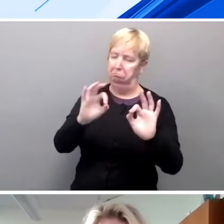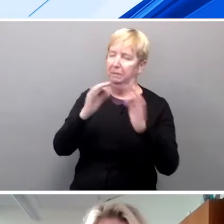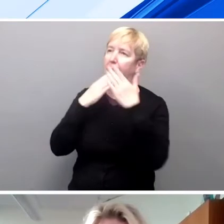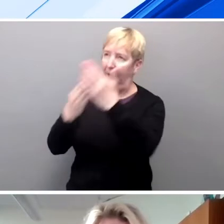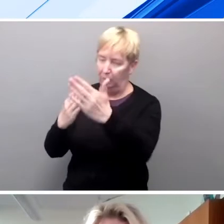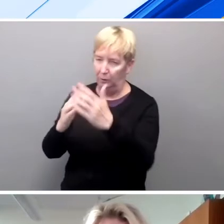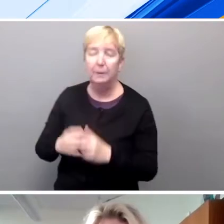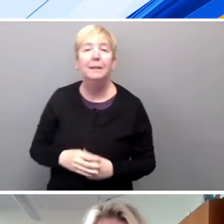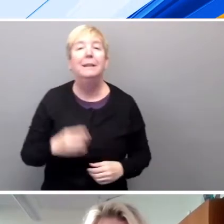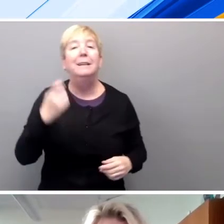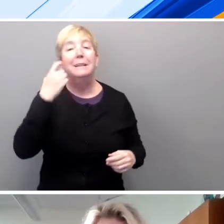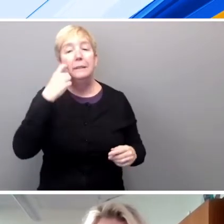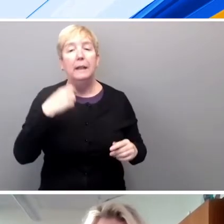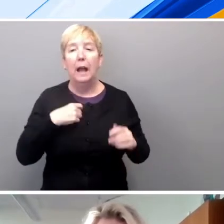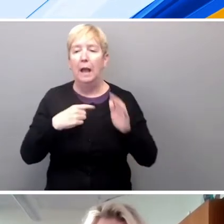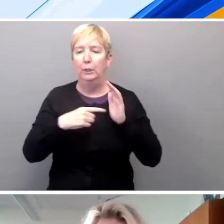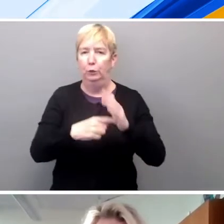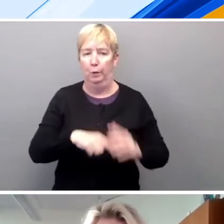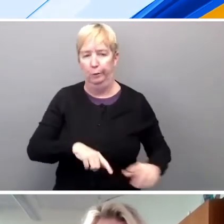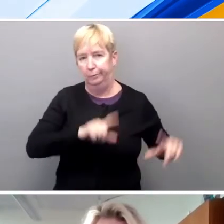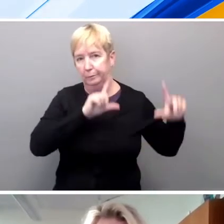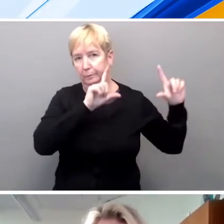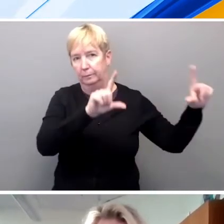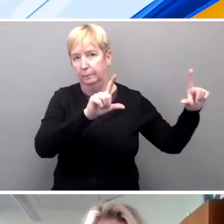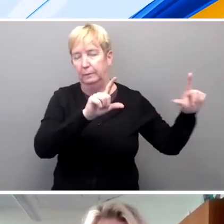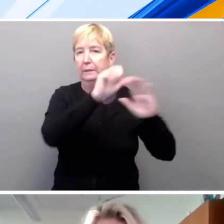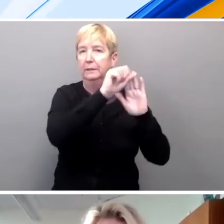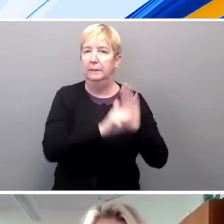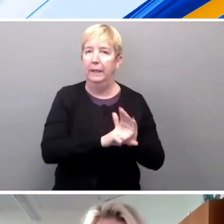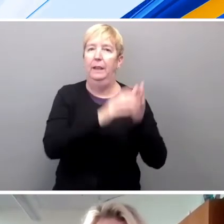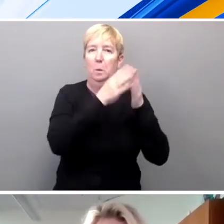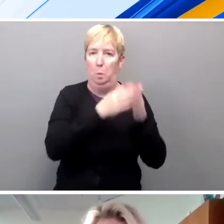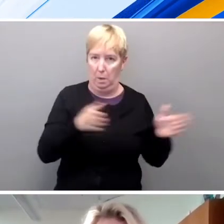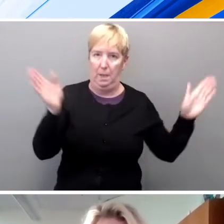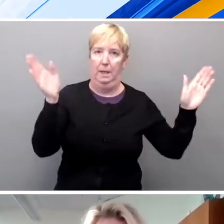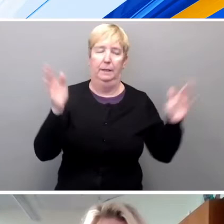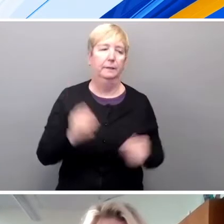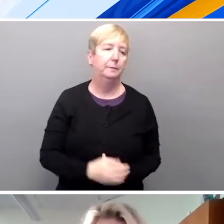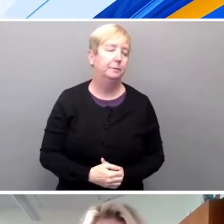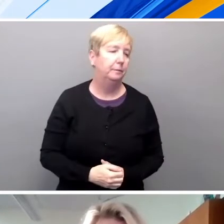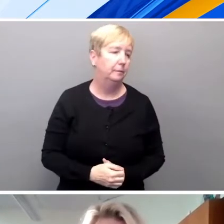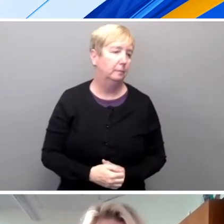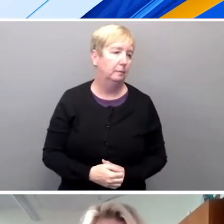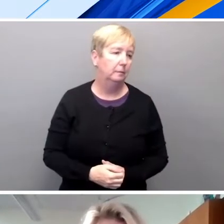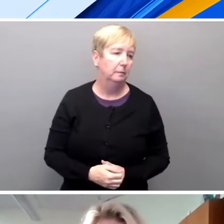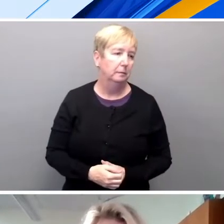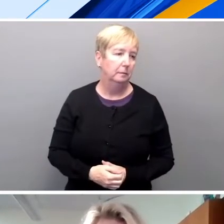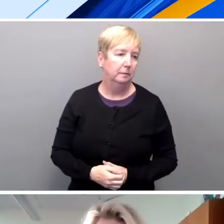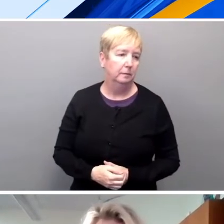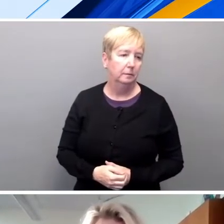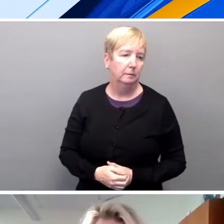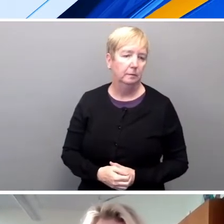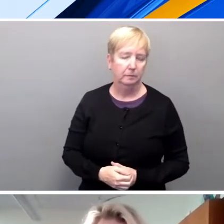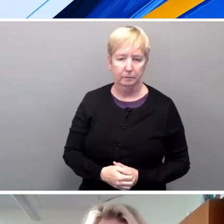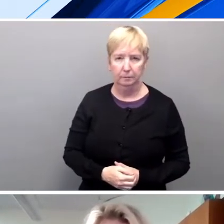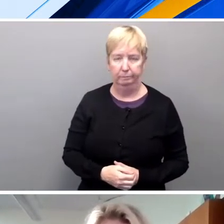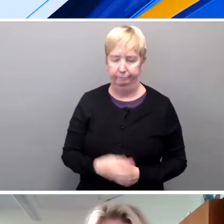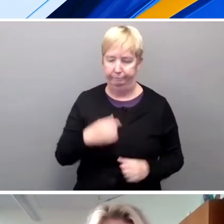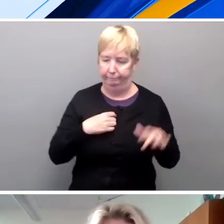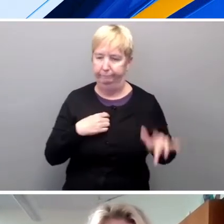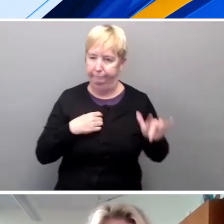showed statewide, I think I mentioned, I think I'm almost to that